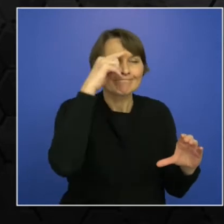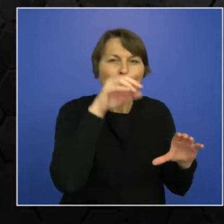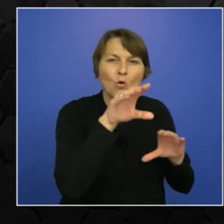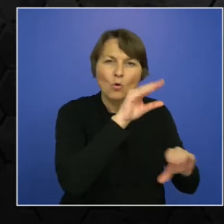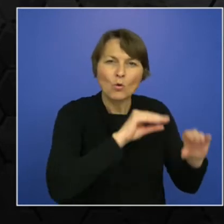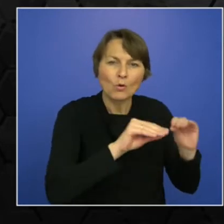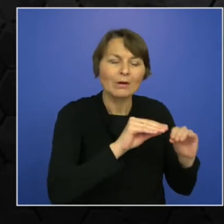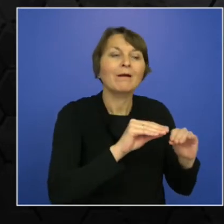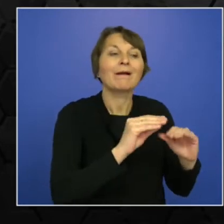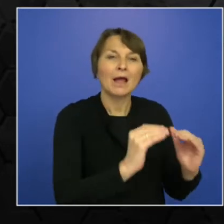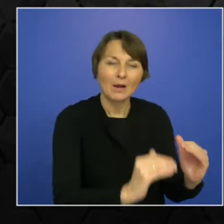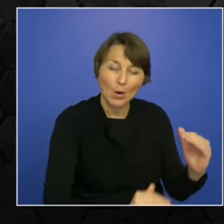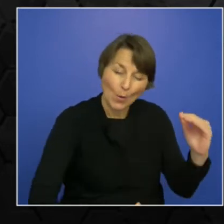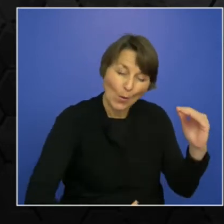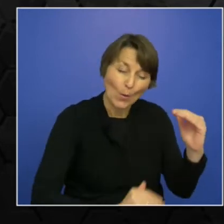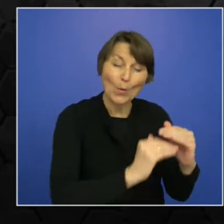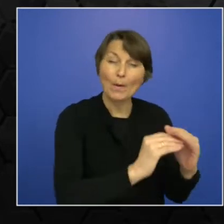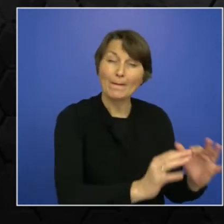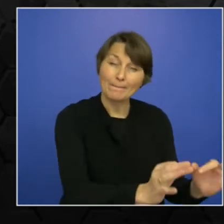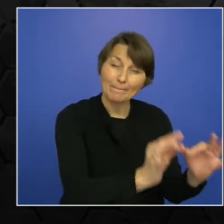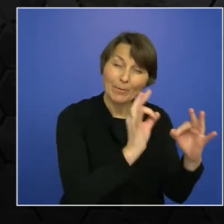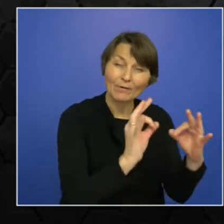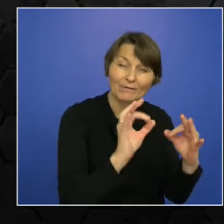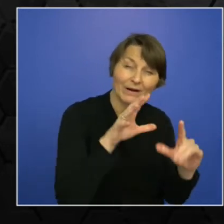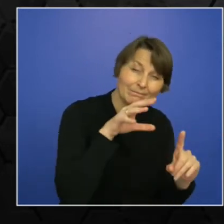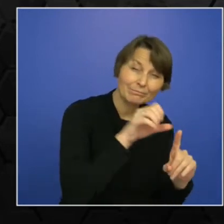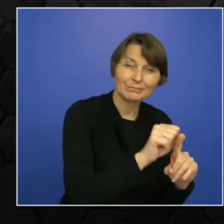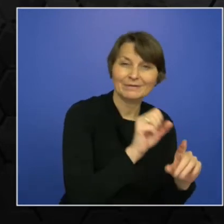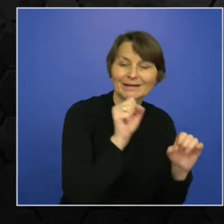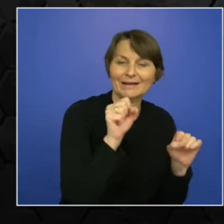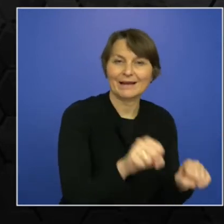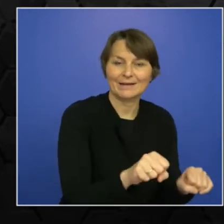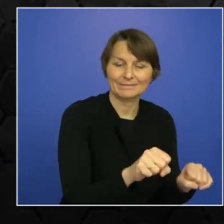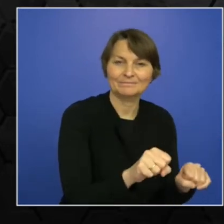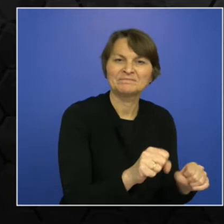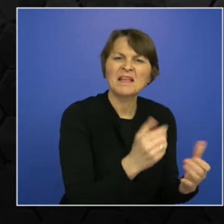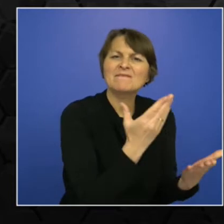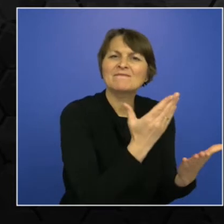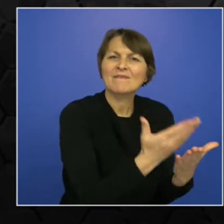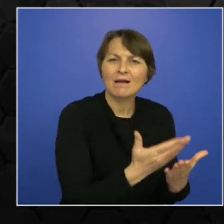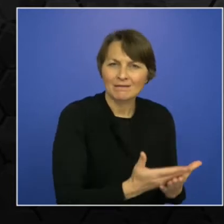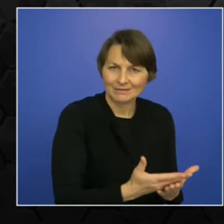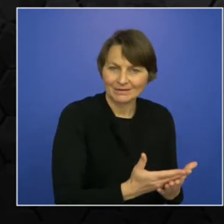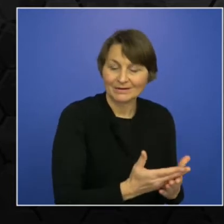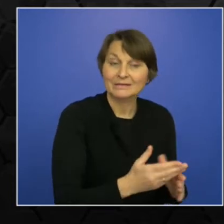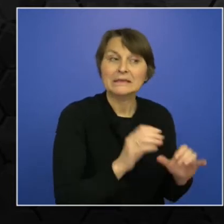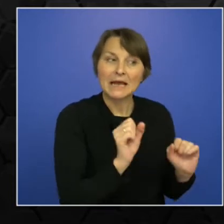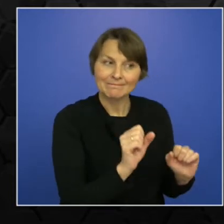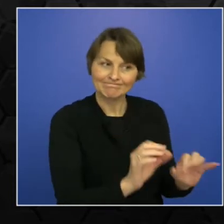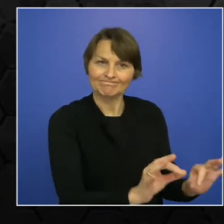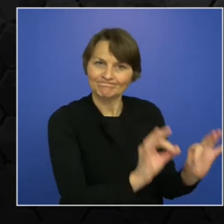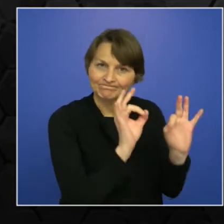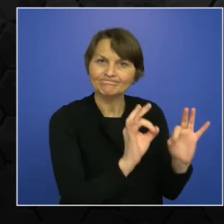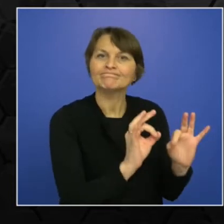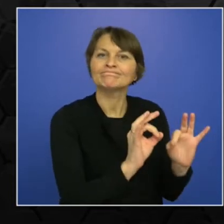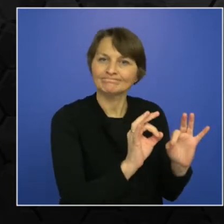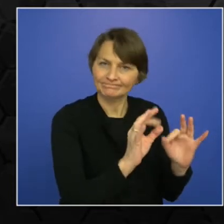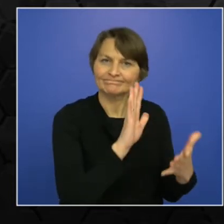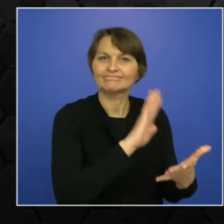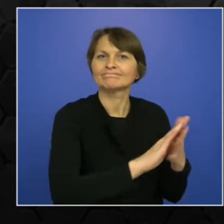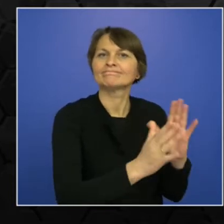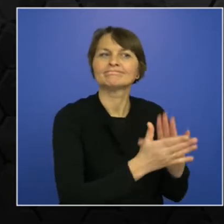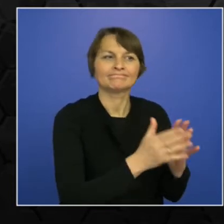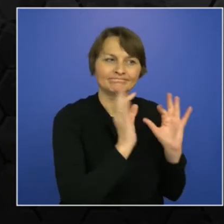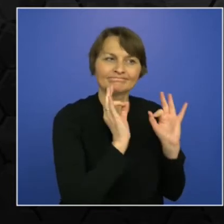highest accuracy. Step 3, validate the model. When you are ready to select your